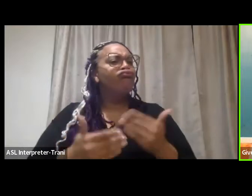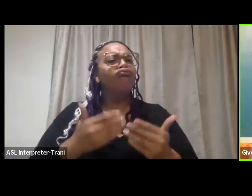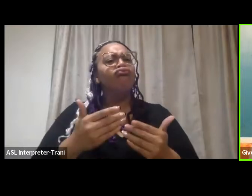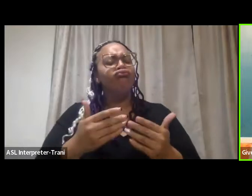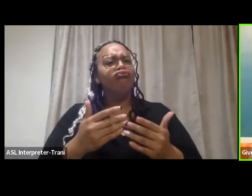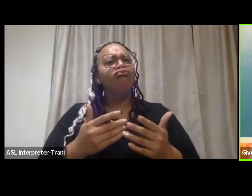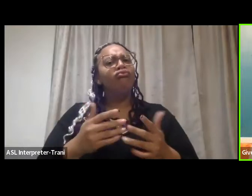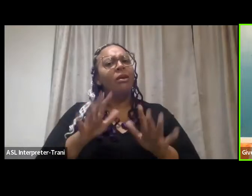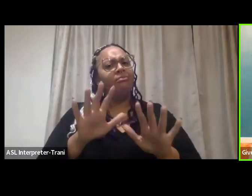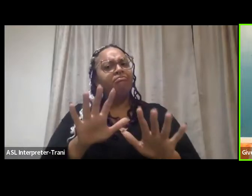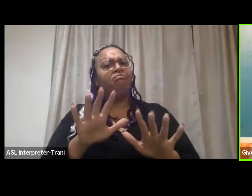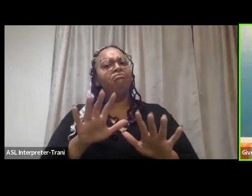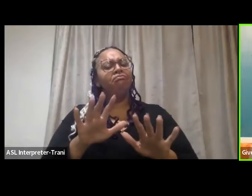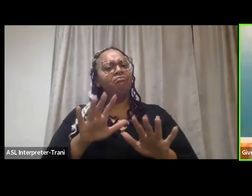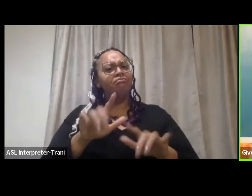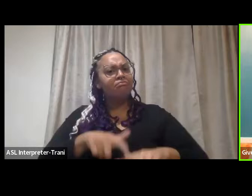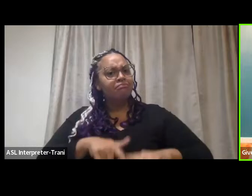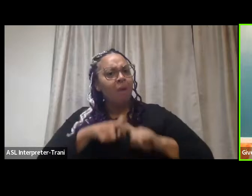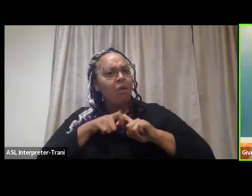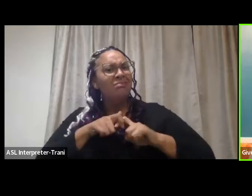love on yourselves.